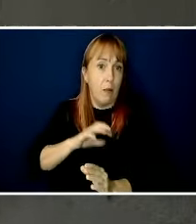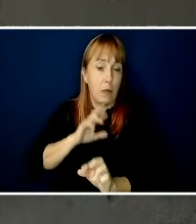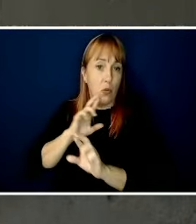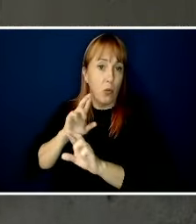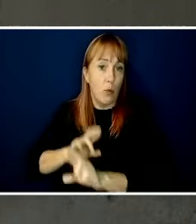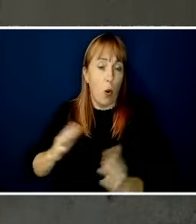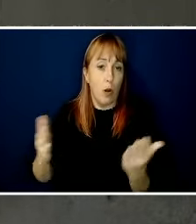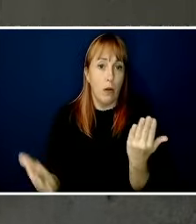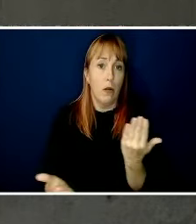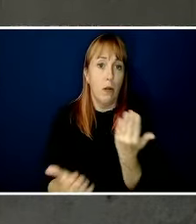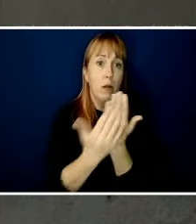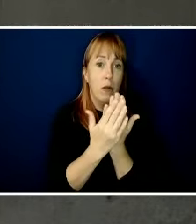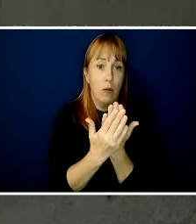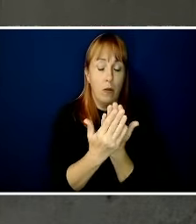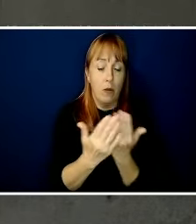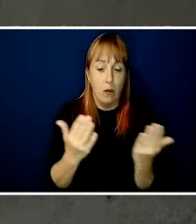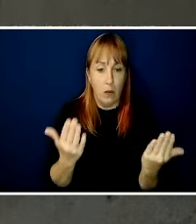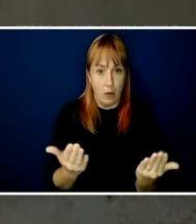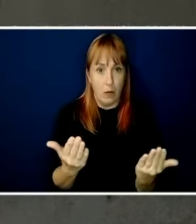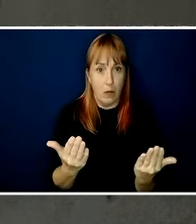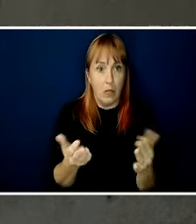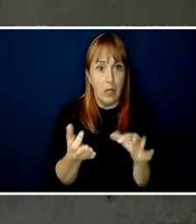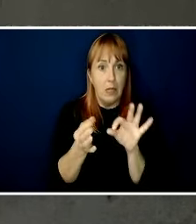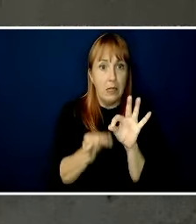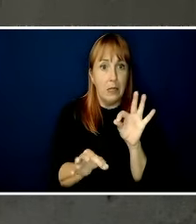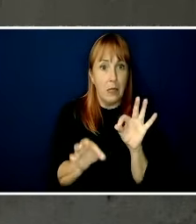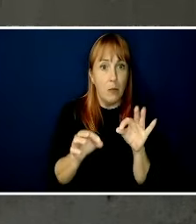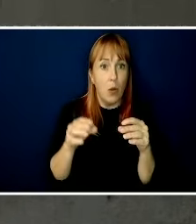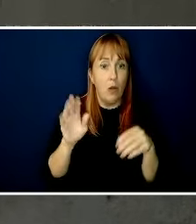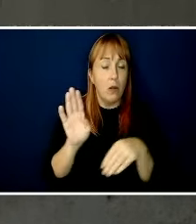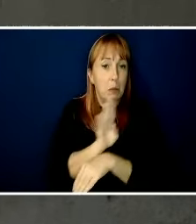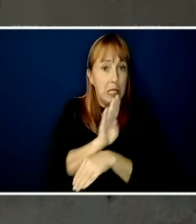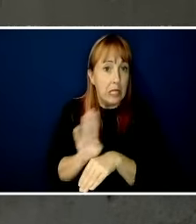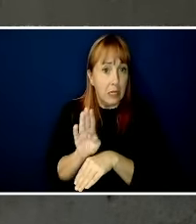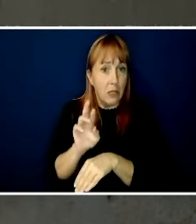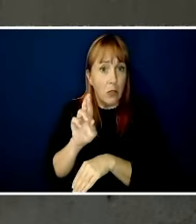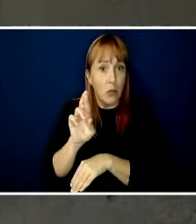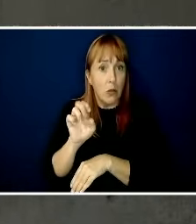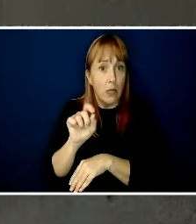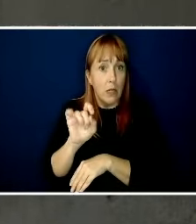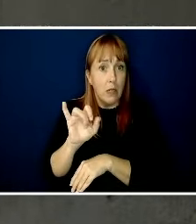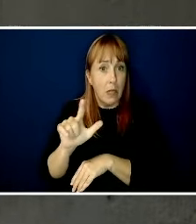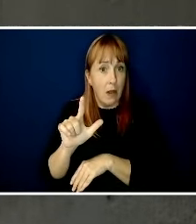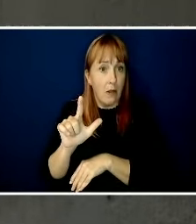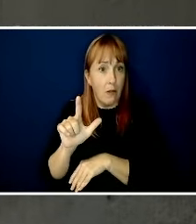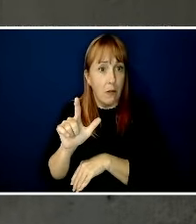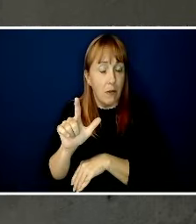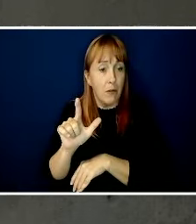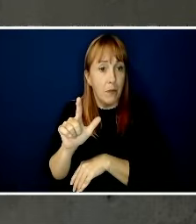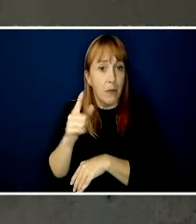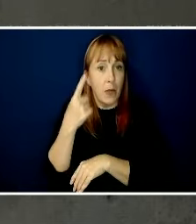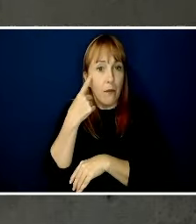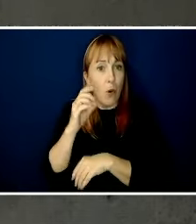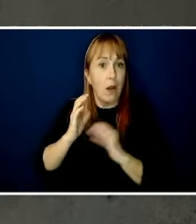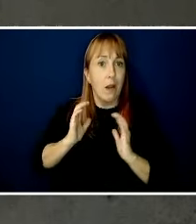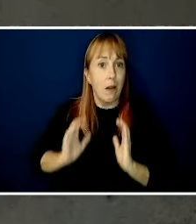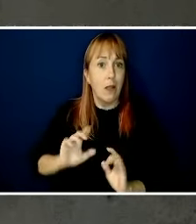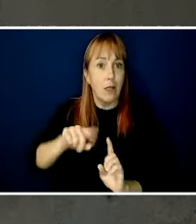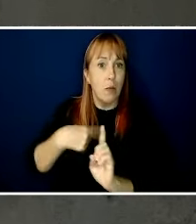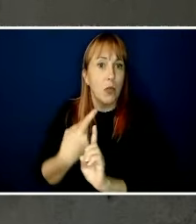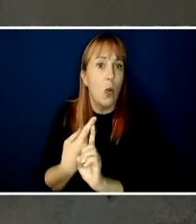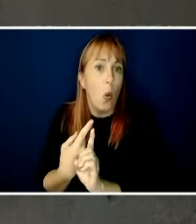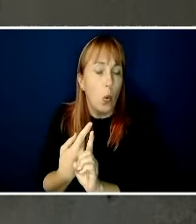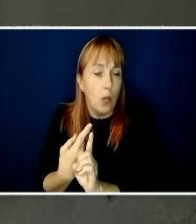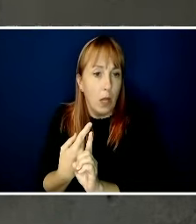very suitable for a simple retail operation that is only for customers but doesn't